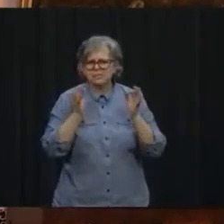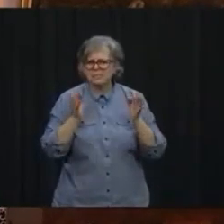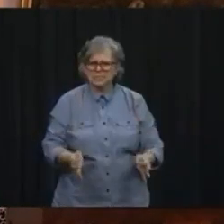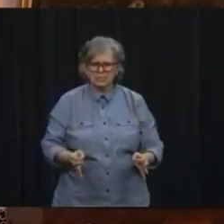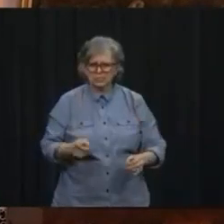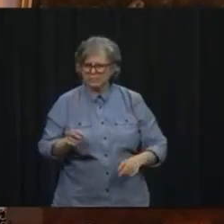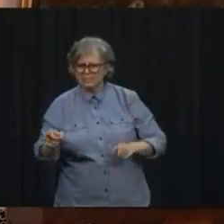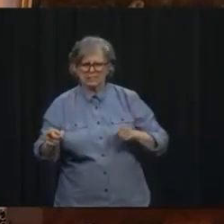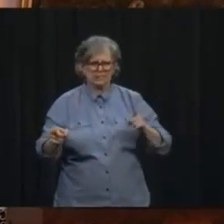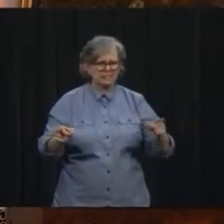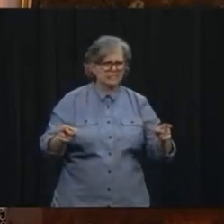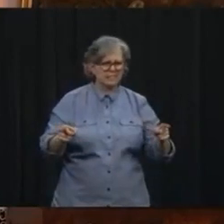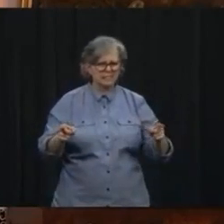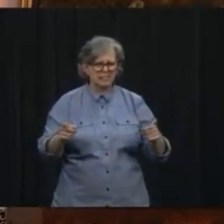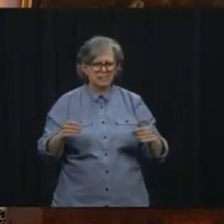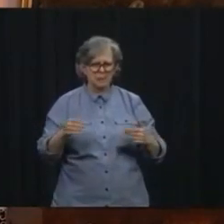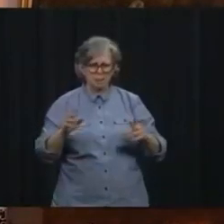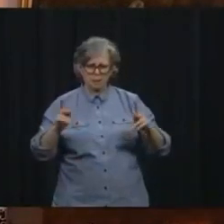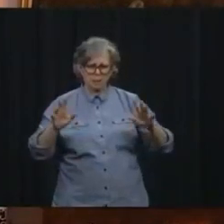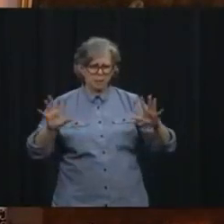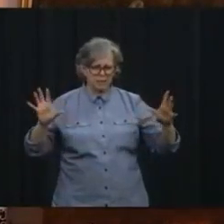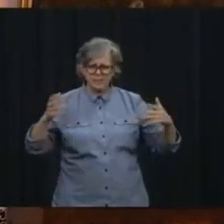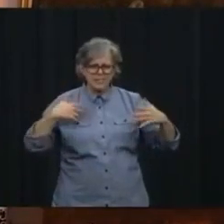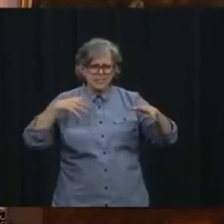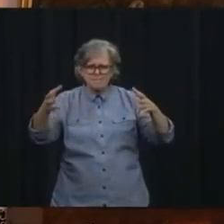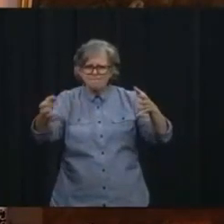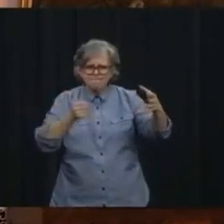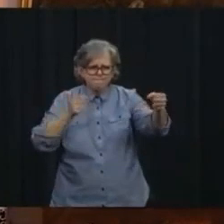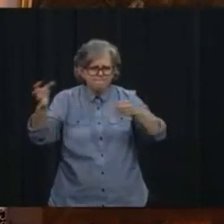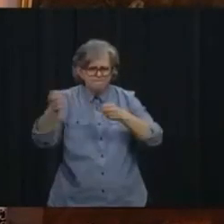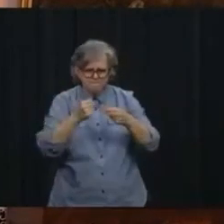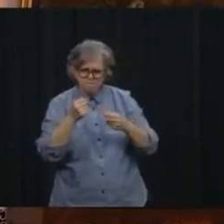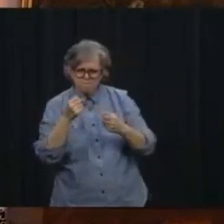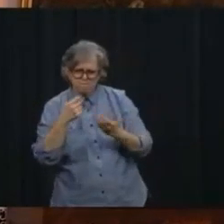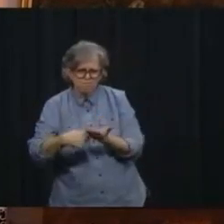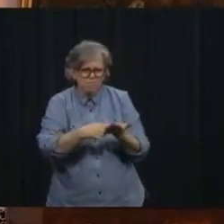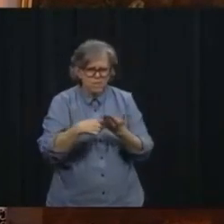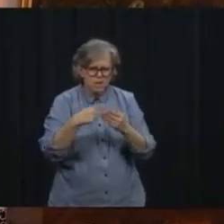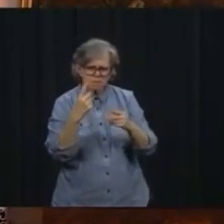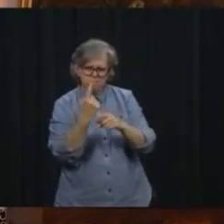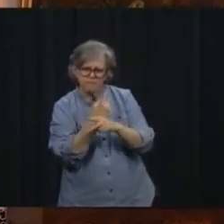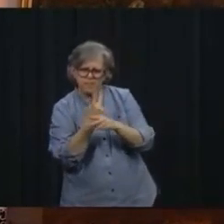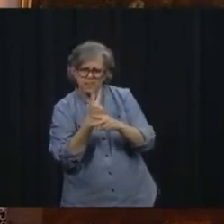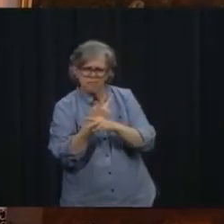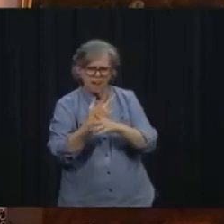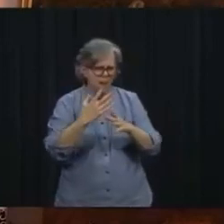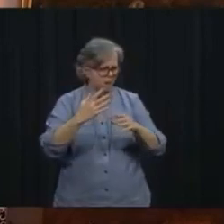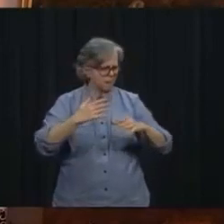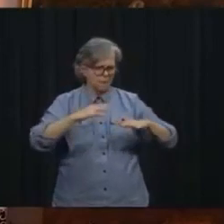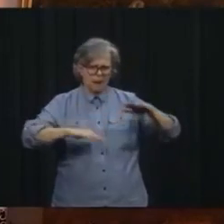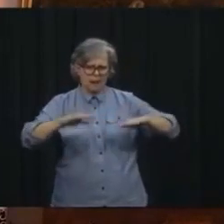in place. And I look forward to working with all of you in the days to come.